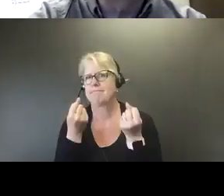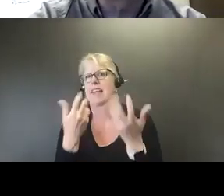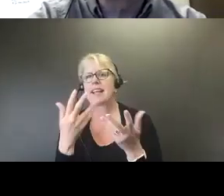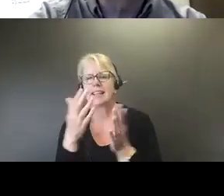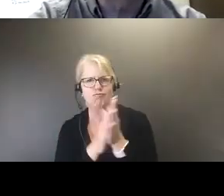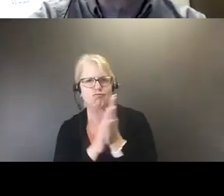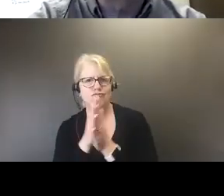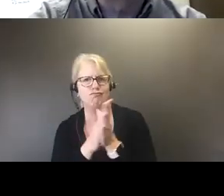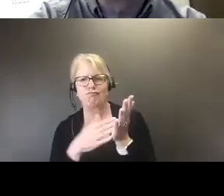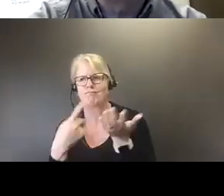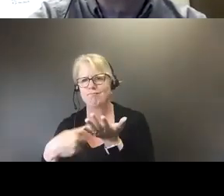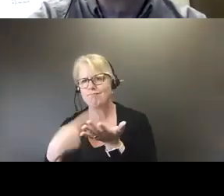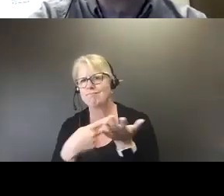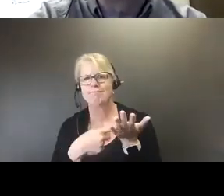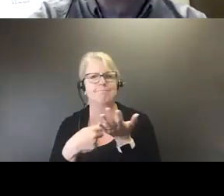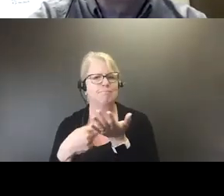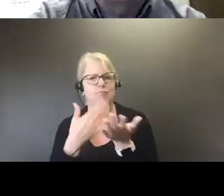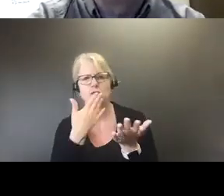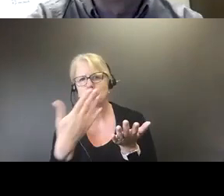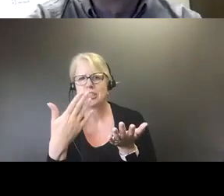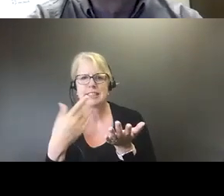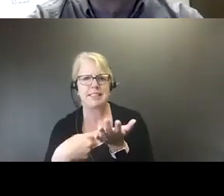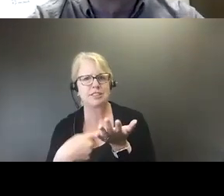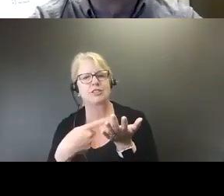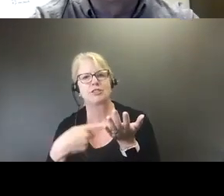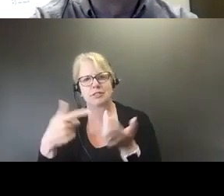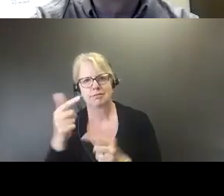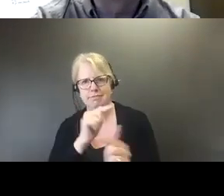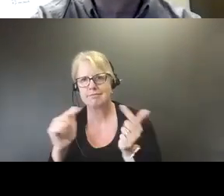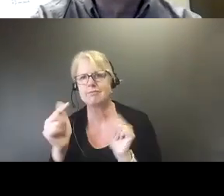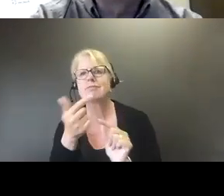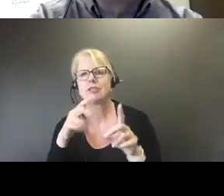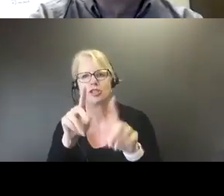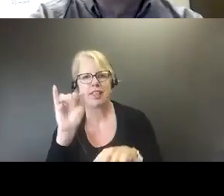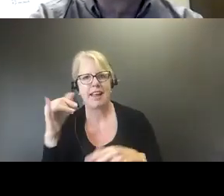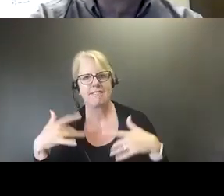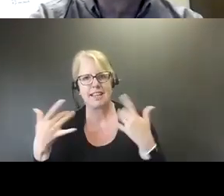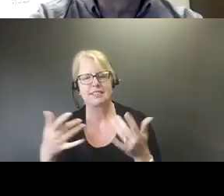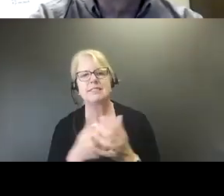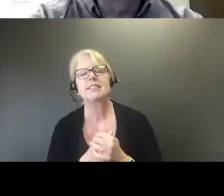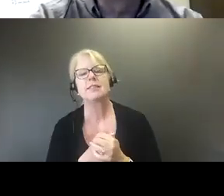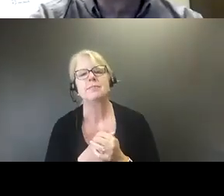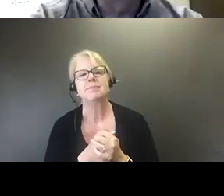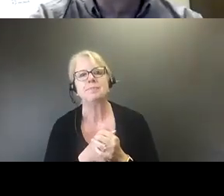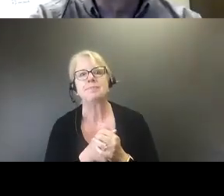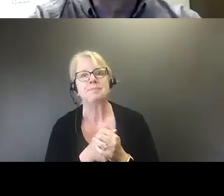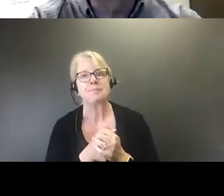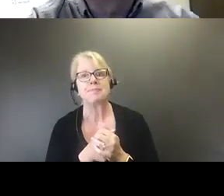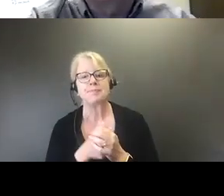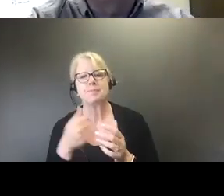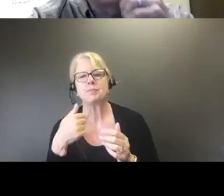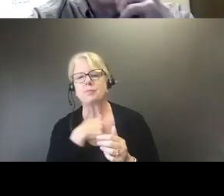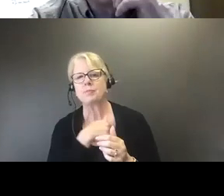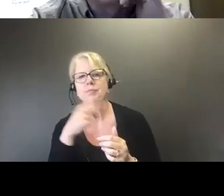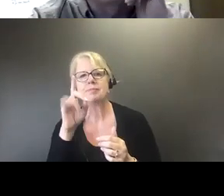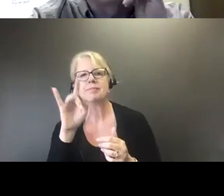of interactive conversations that occurred during the event. We put out an invitation